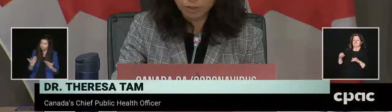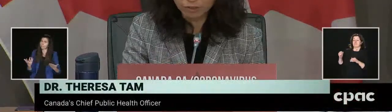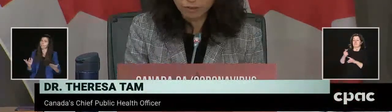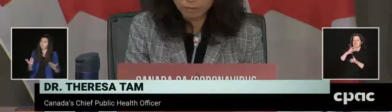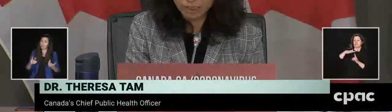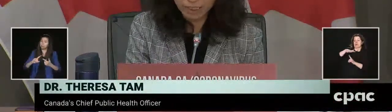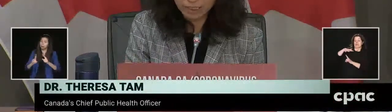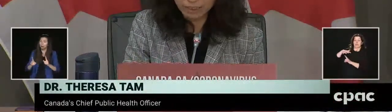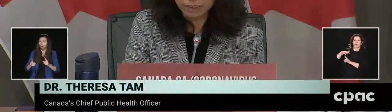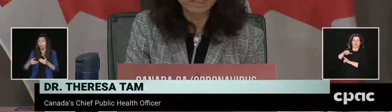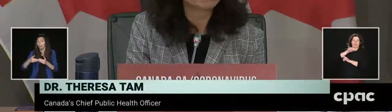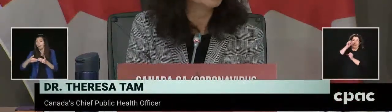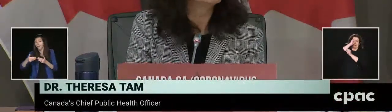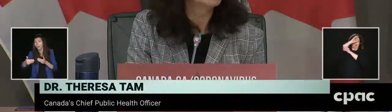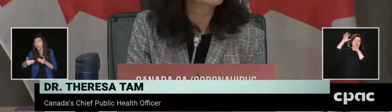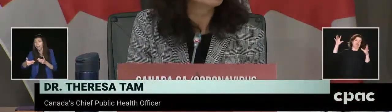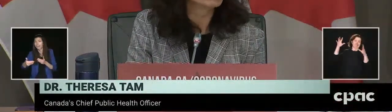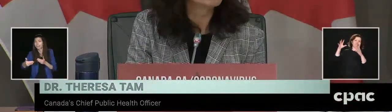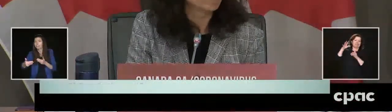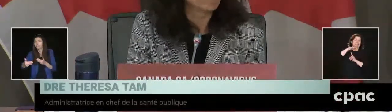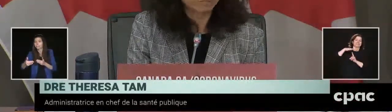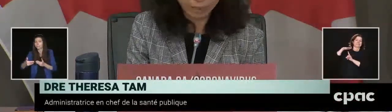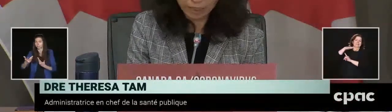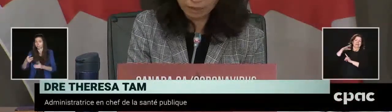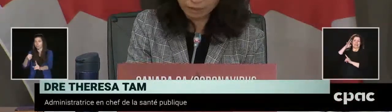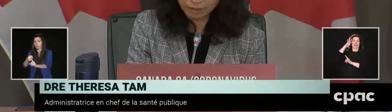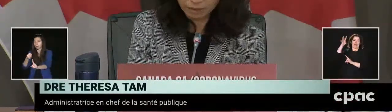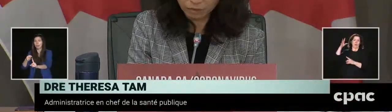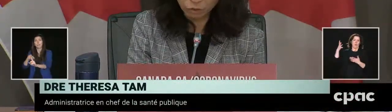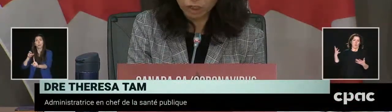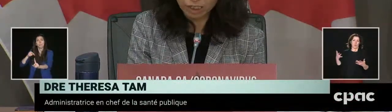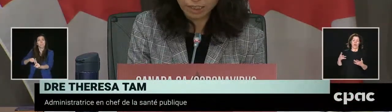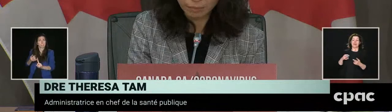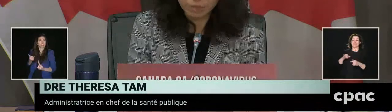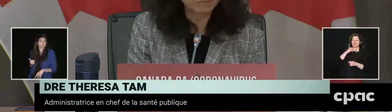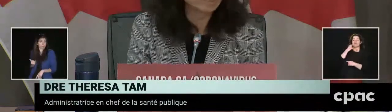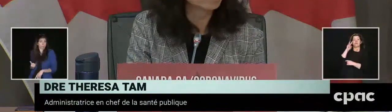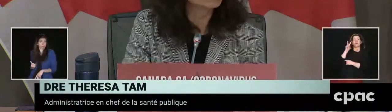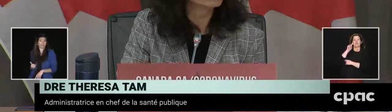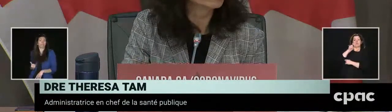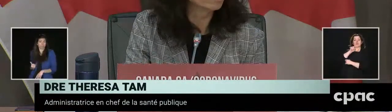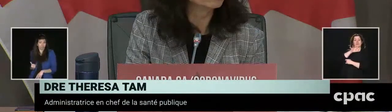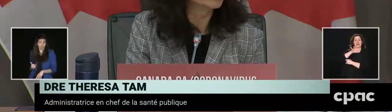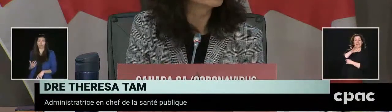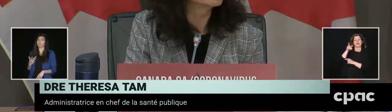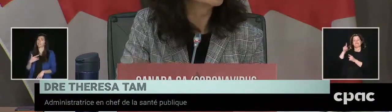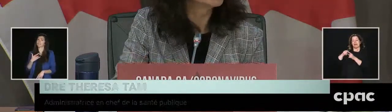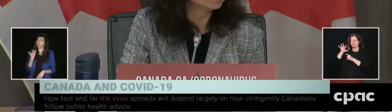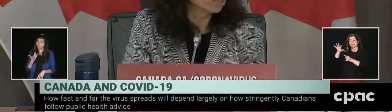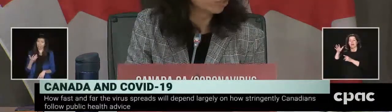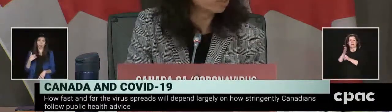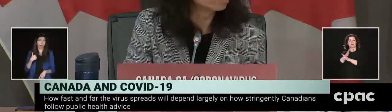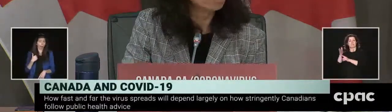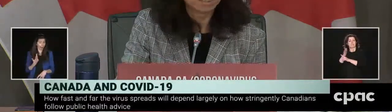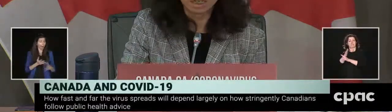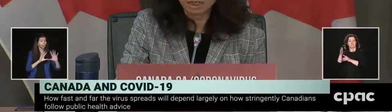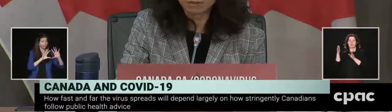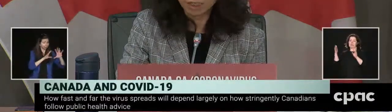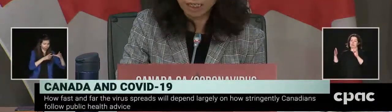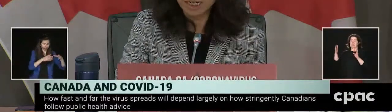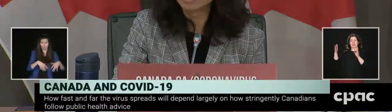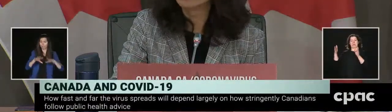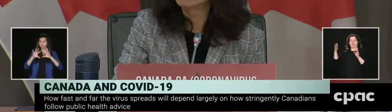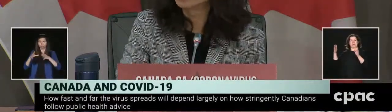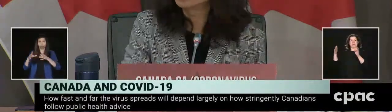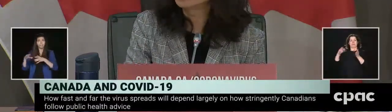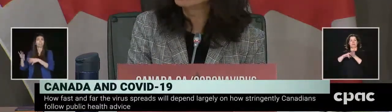the 2.55% is the sort of mid-range of that best, strongest epidemic control scenario as an illustration